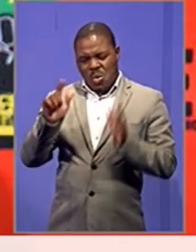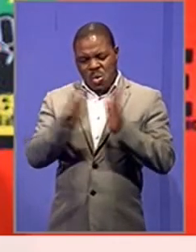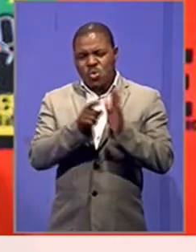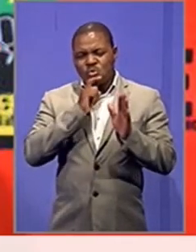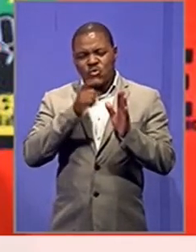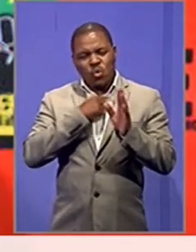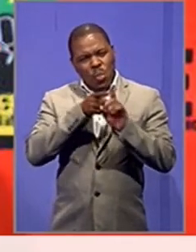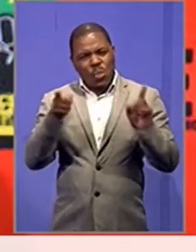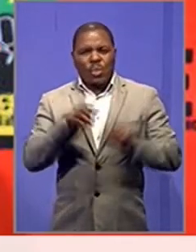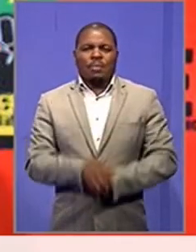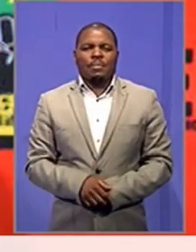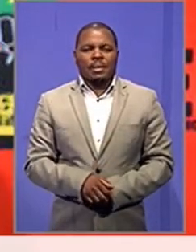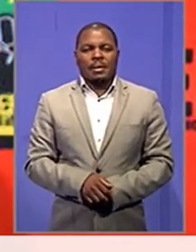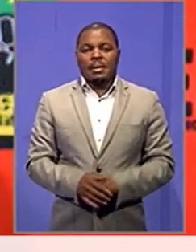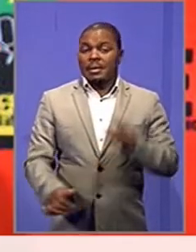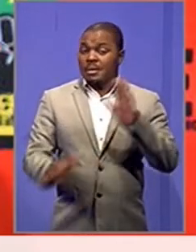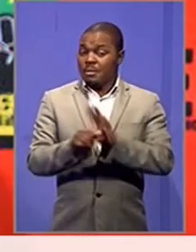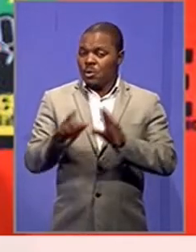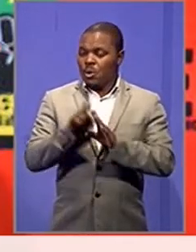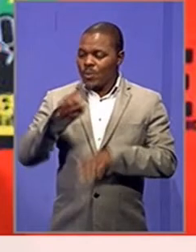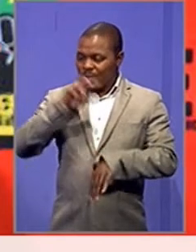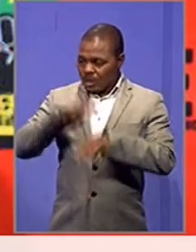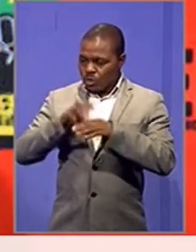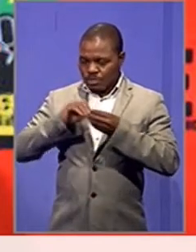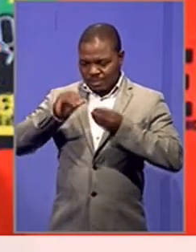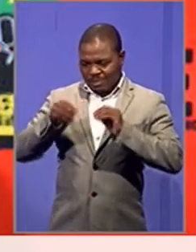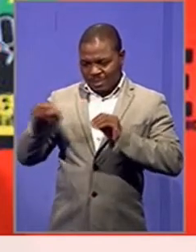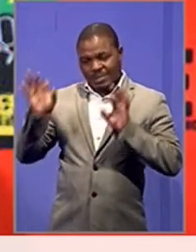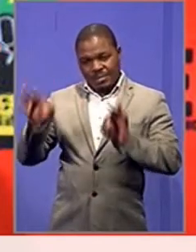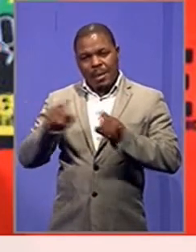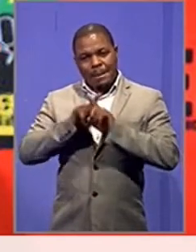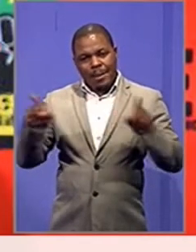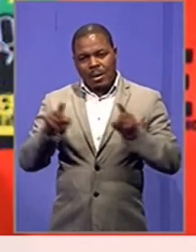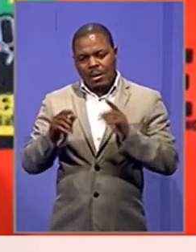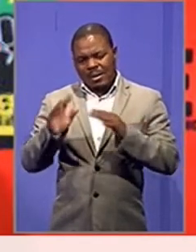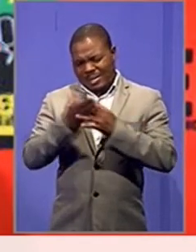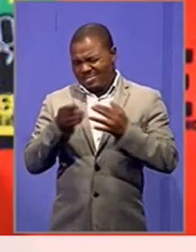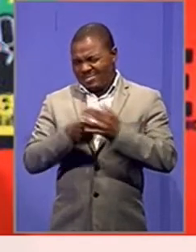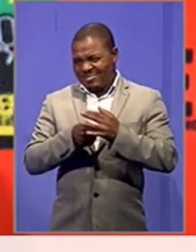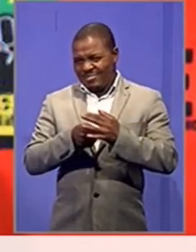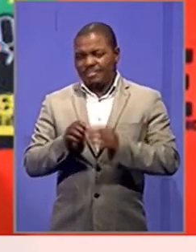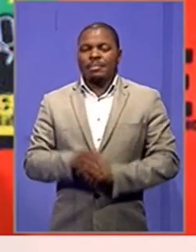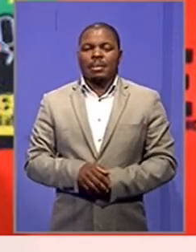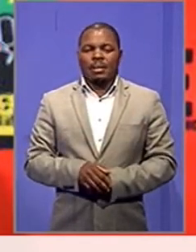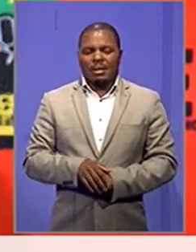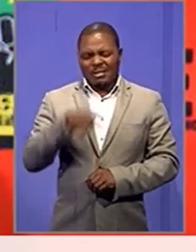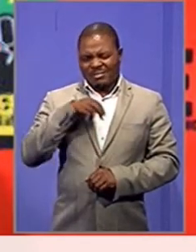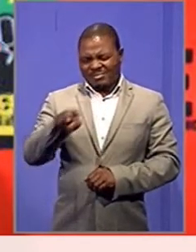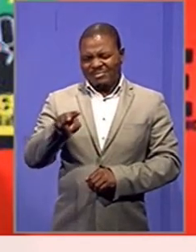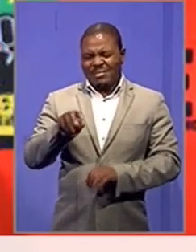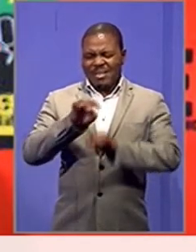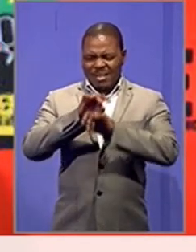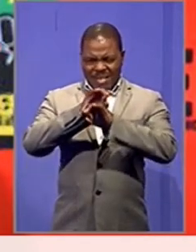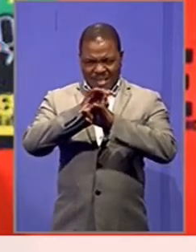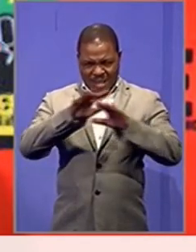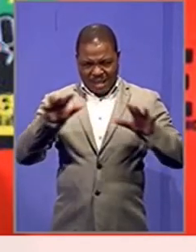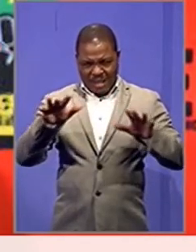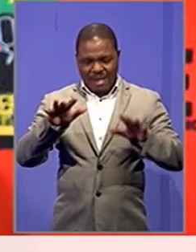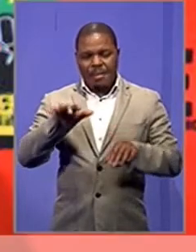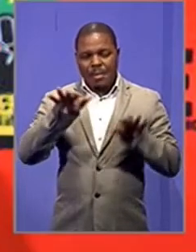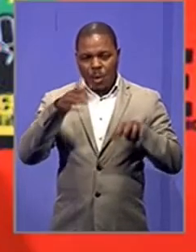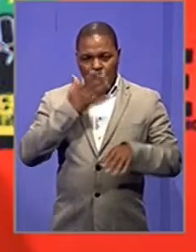The point is that he must be corrected. And in this case, it looks like there is a clear mandate to